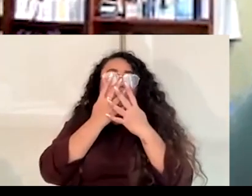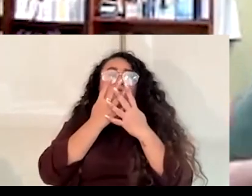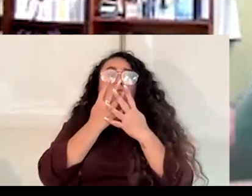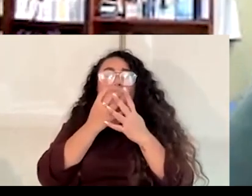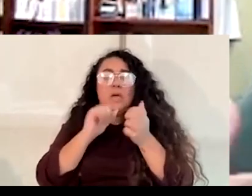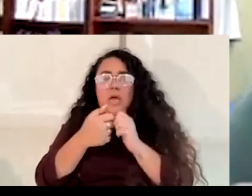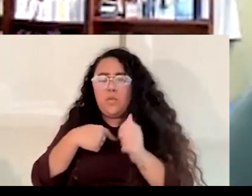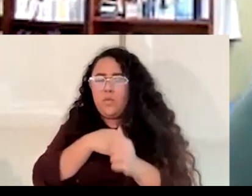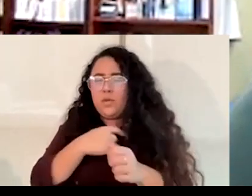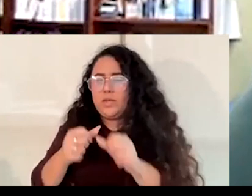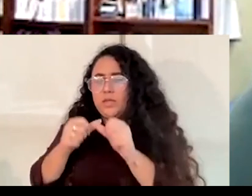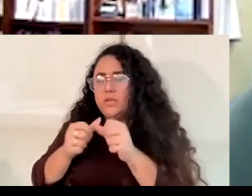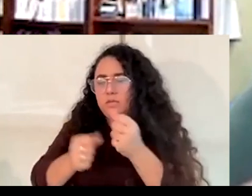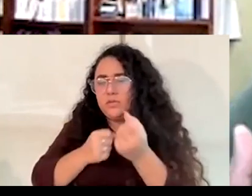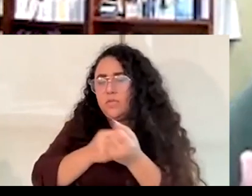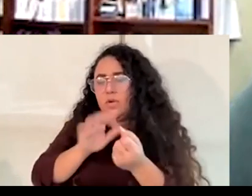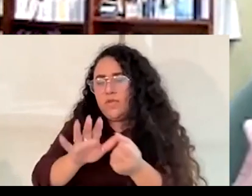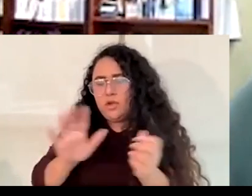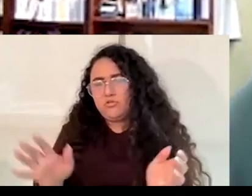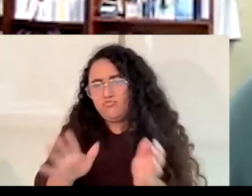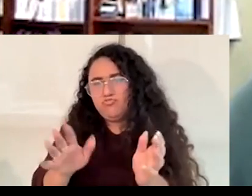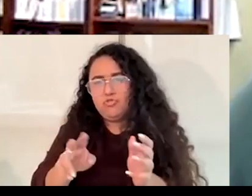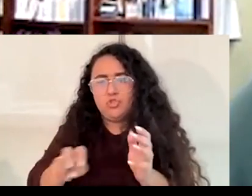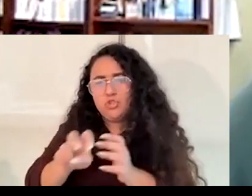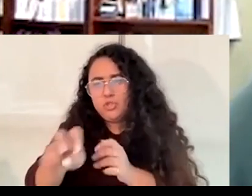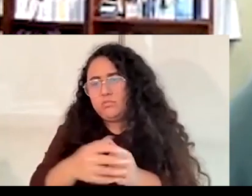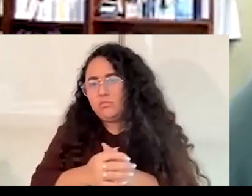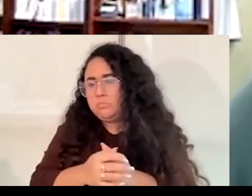to support people's journey? I mean, I think